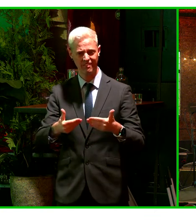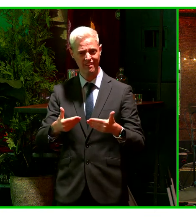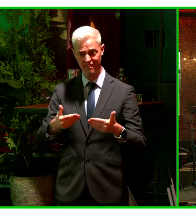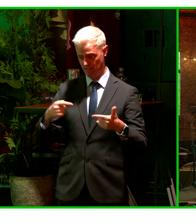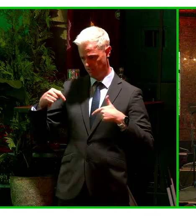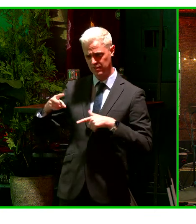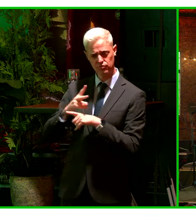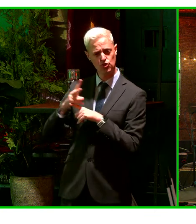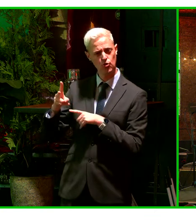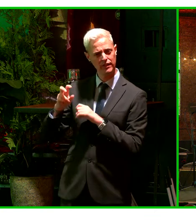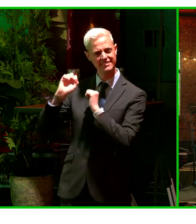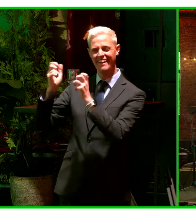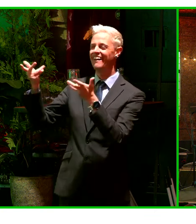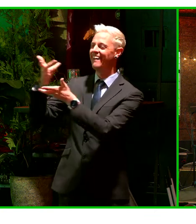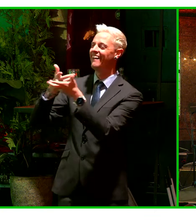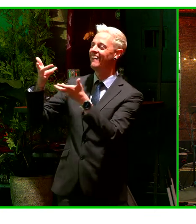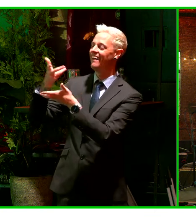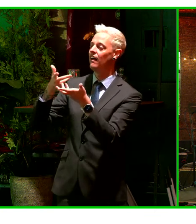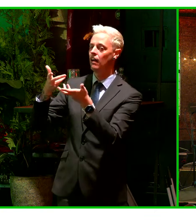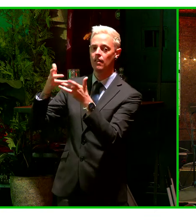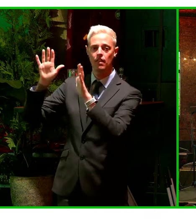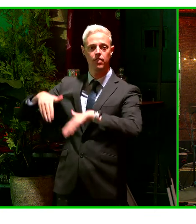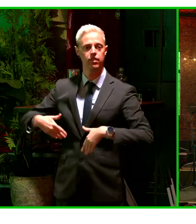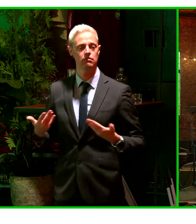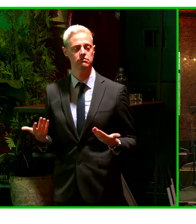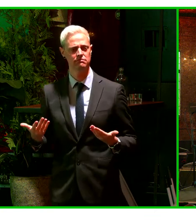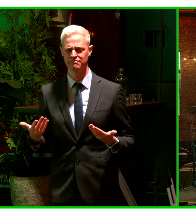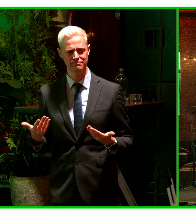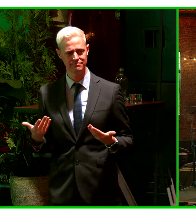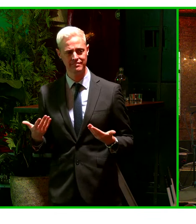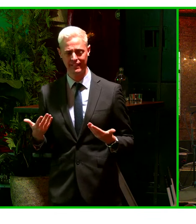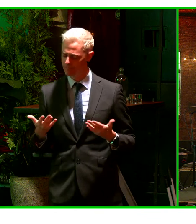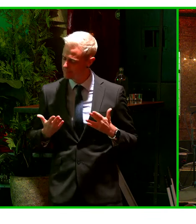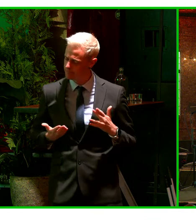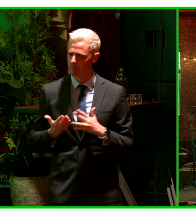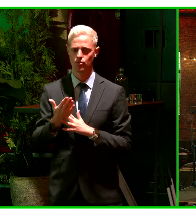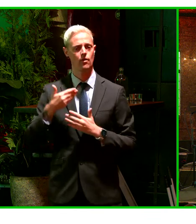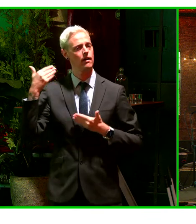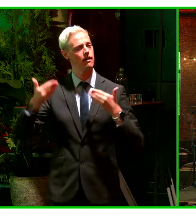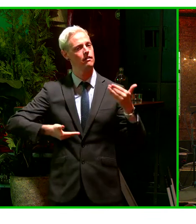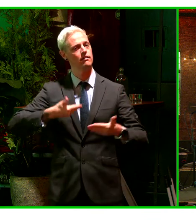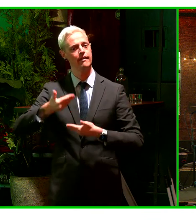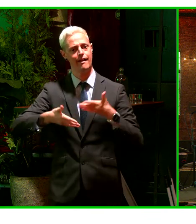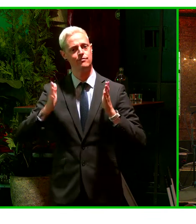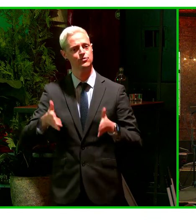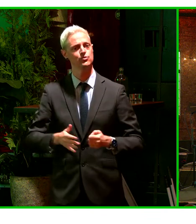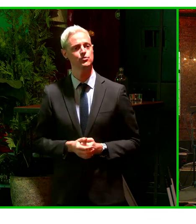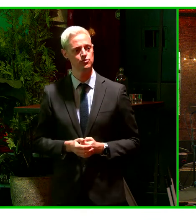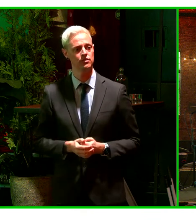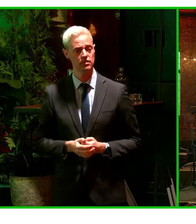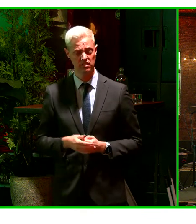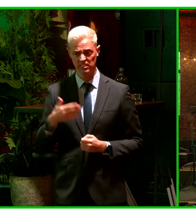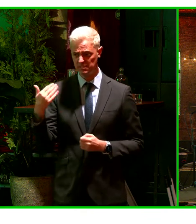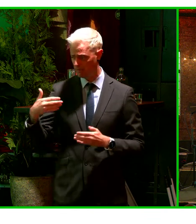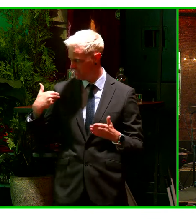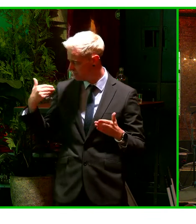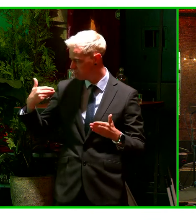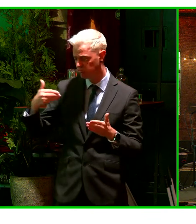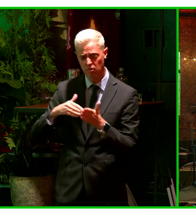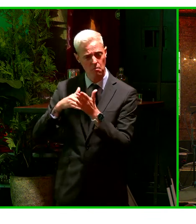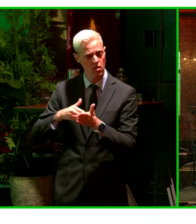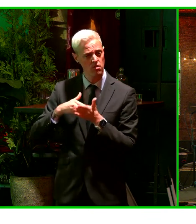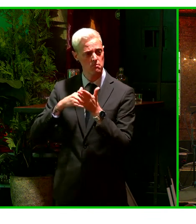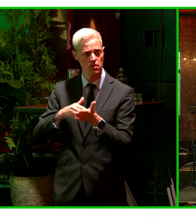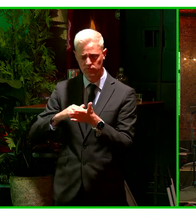two-week kind of high and then suddenly it disappears again. We've built so much momentum over the last months building up to this, and